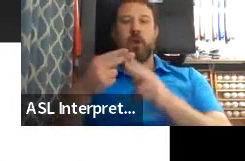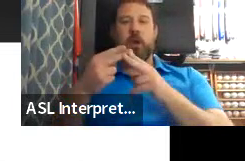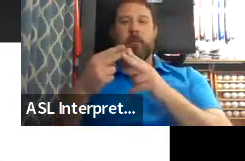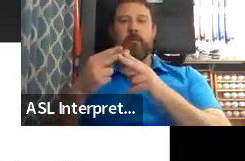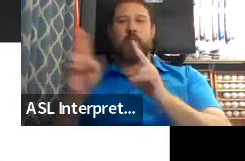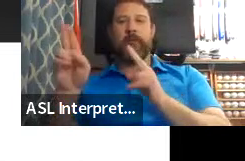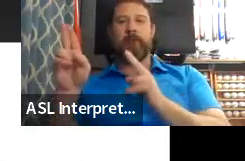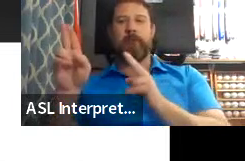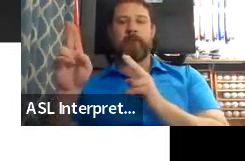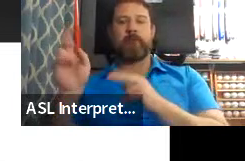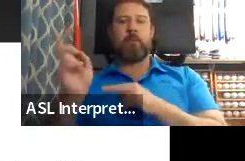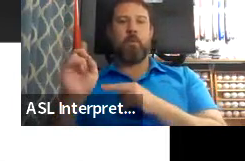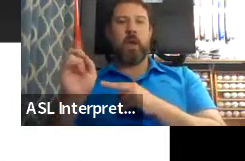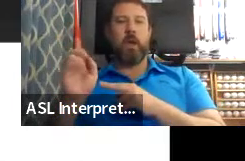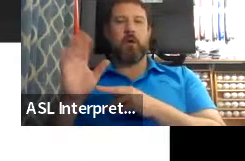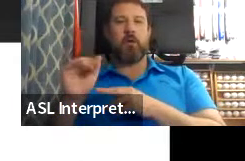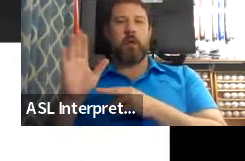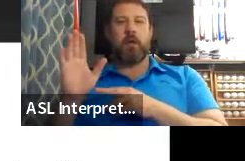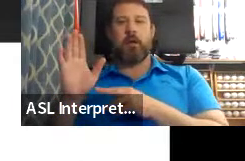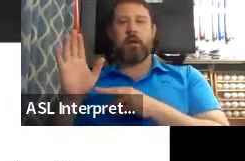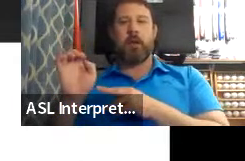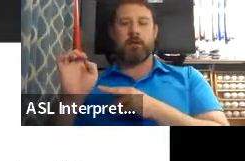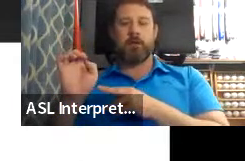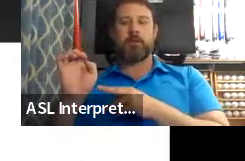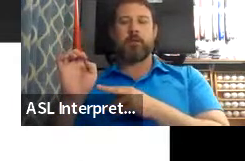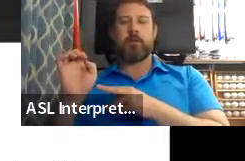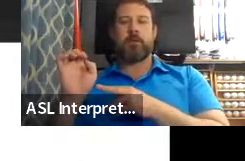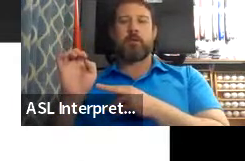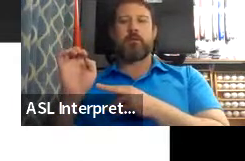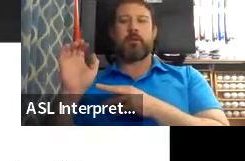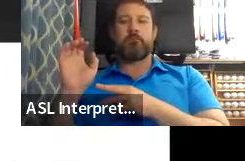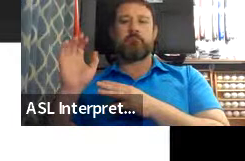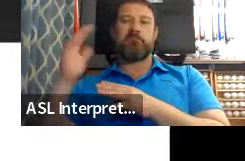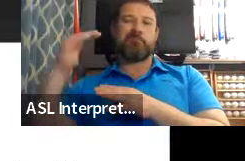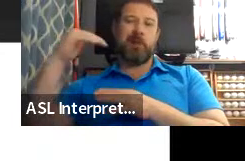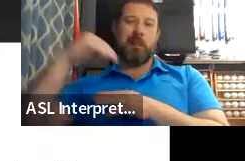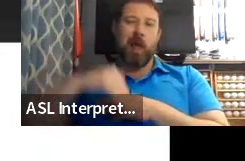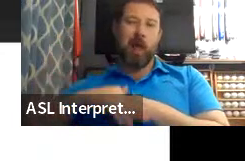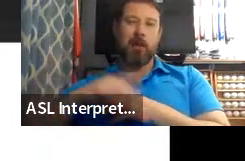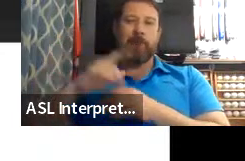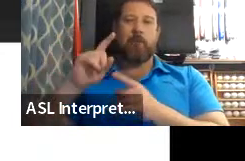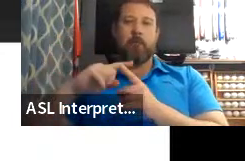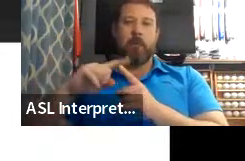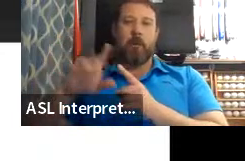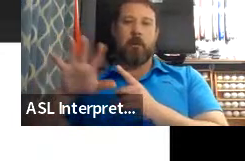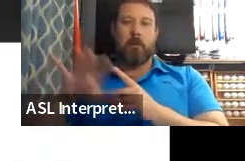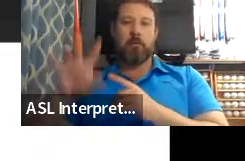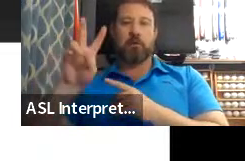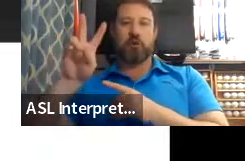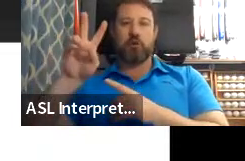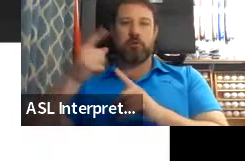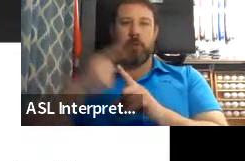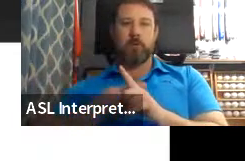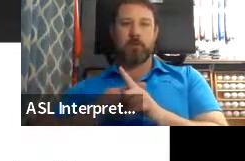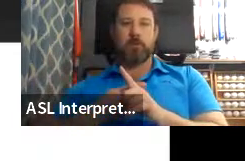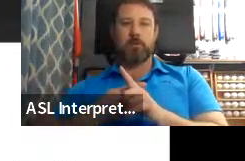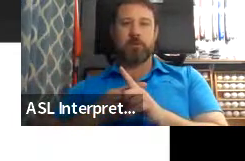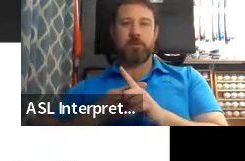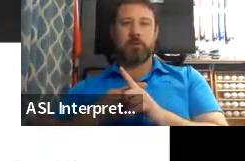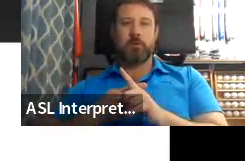are. Cases have been declining for about 2 months. Case